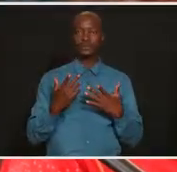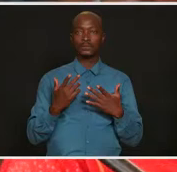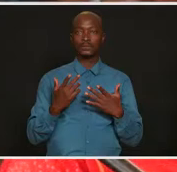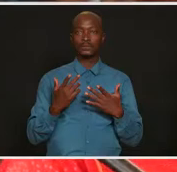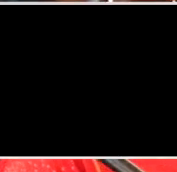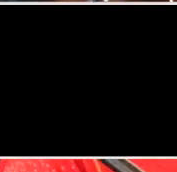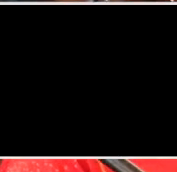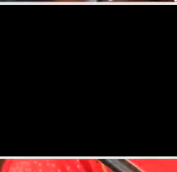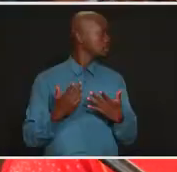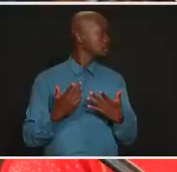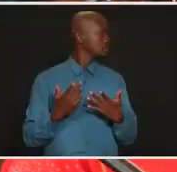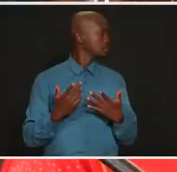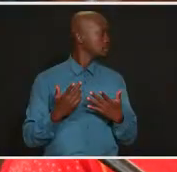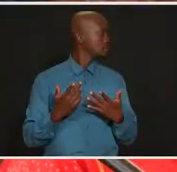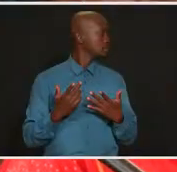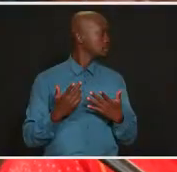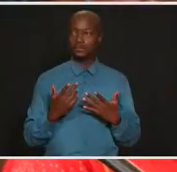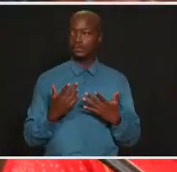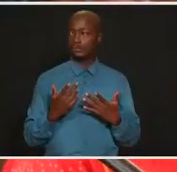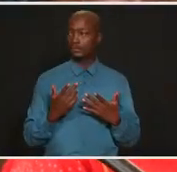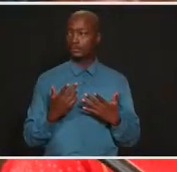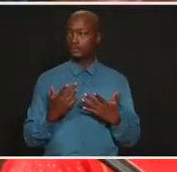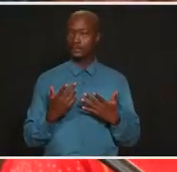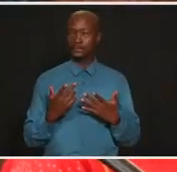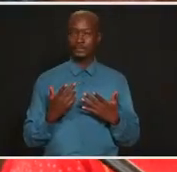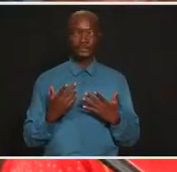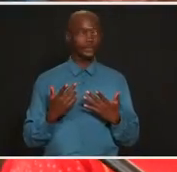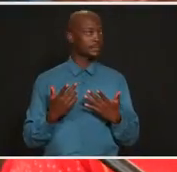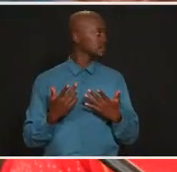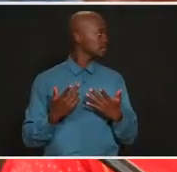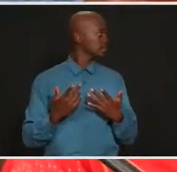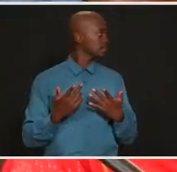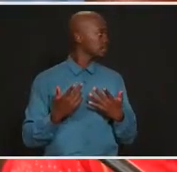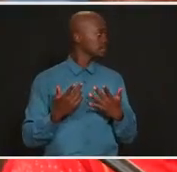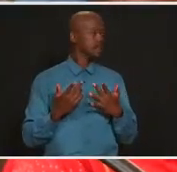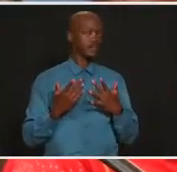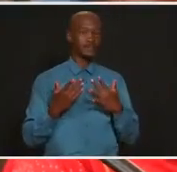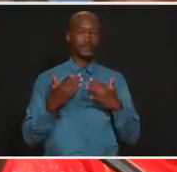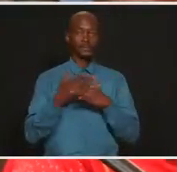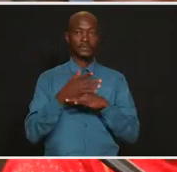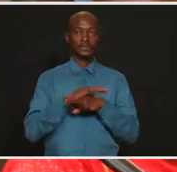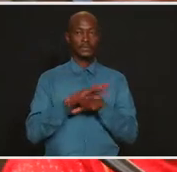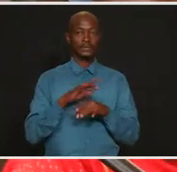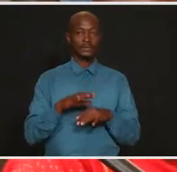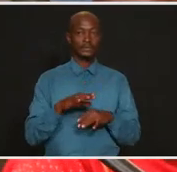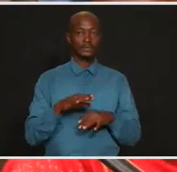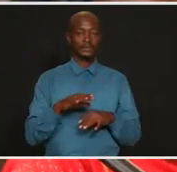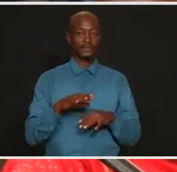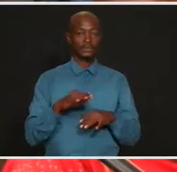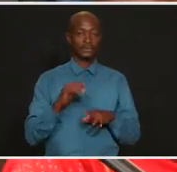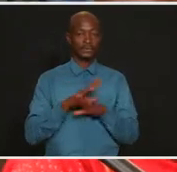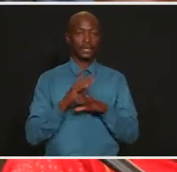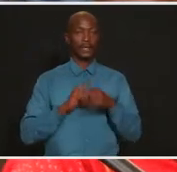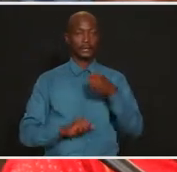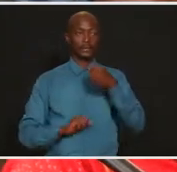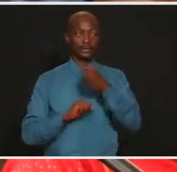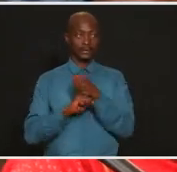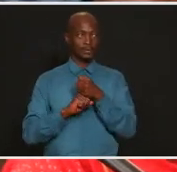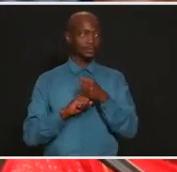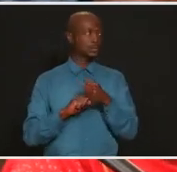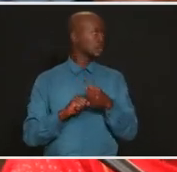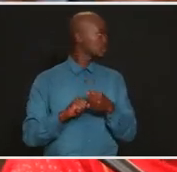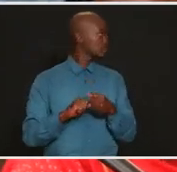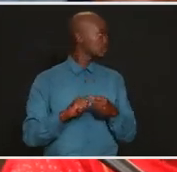they are interventions that are needed therefore I support